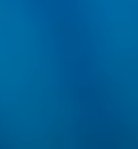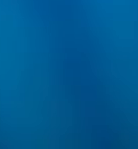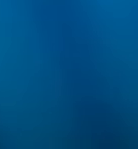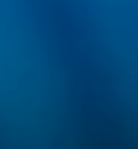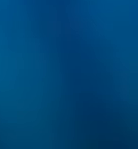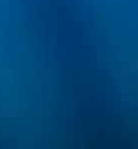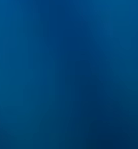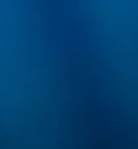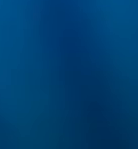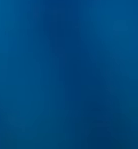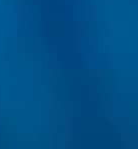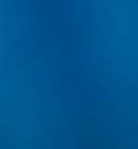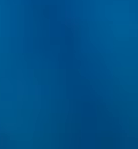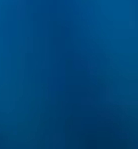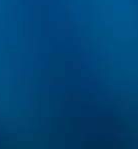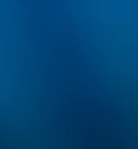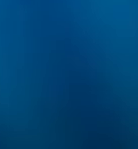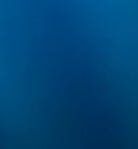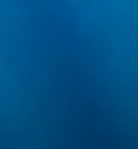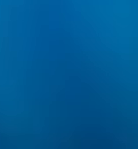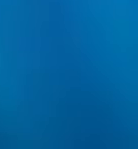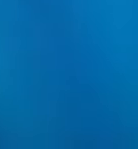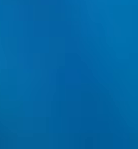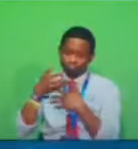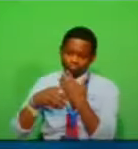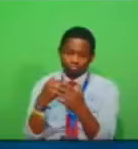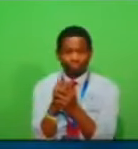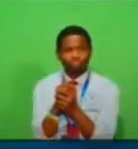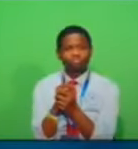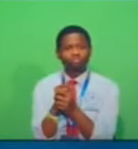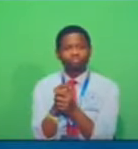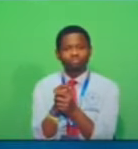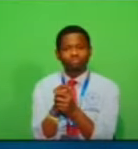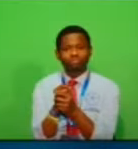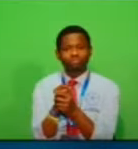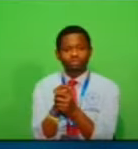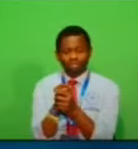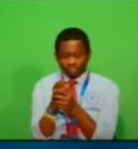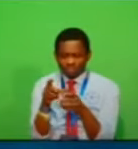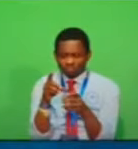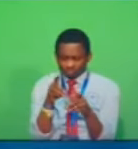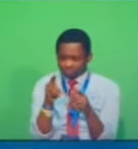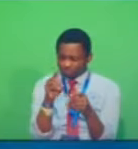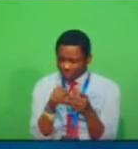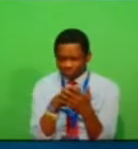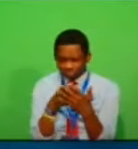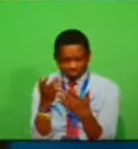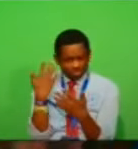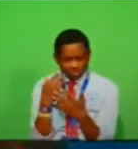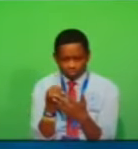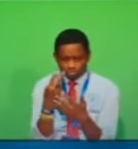glory and use that as their outlet through the arts. And that's something that I've done for the, as I said, for the last 12 years. And